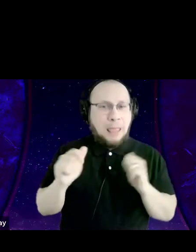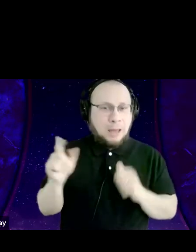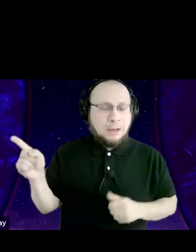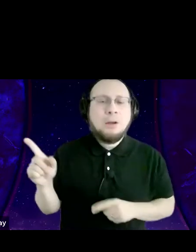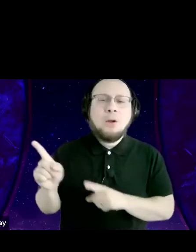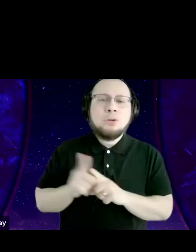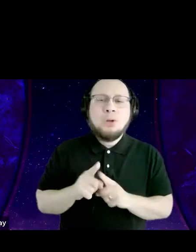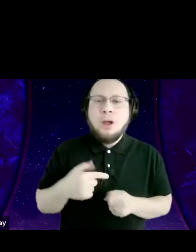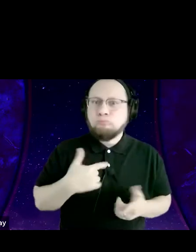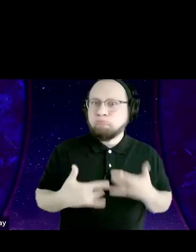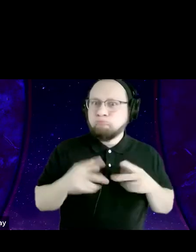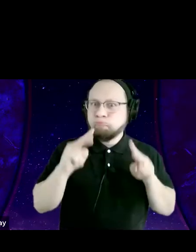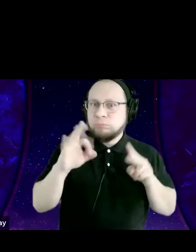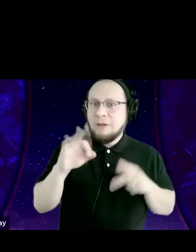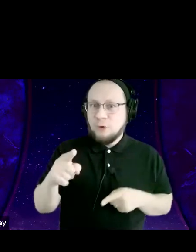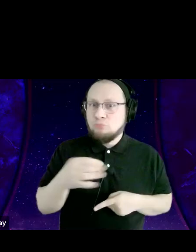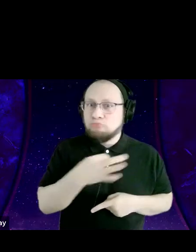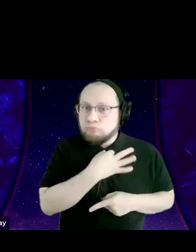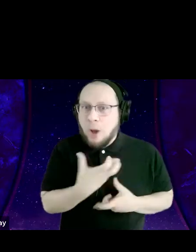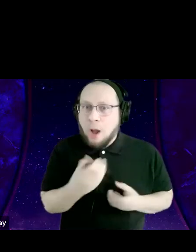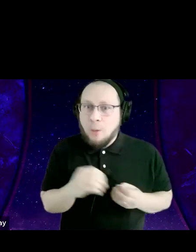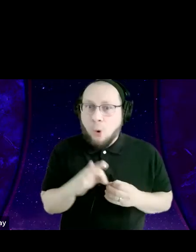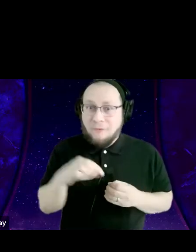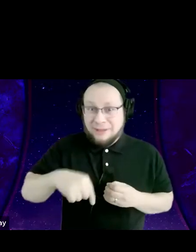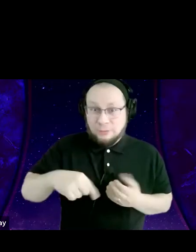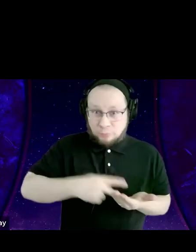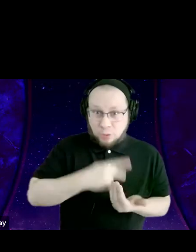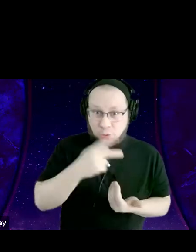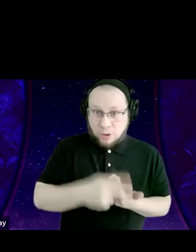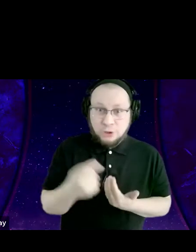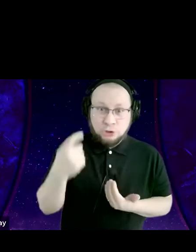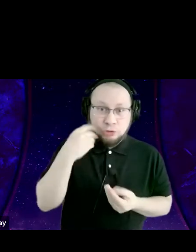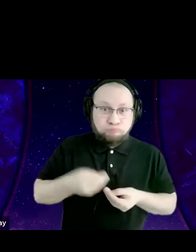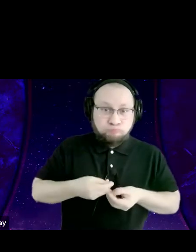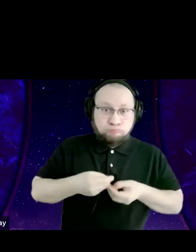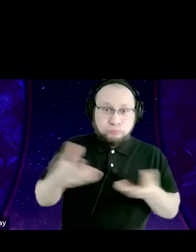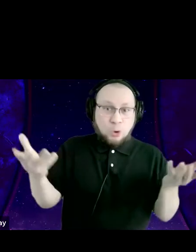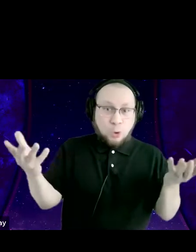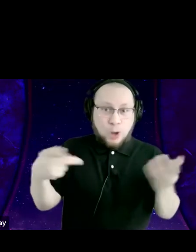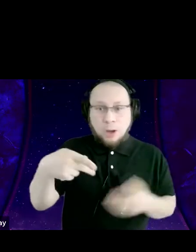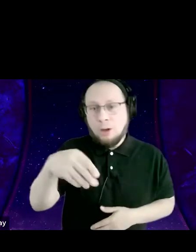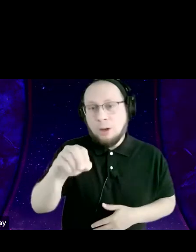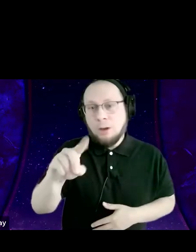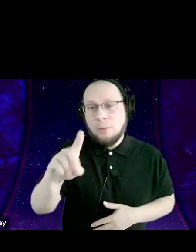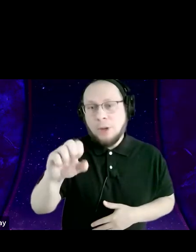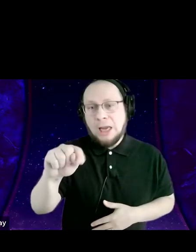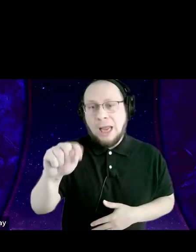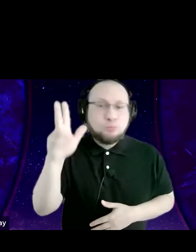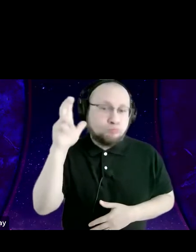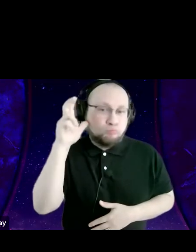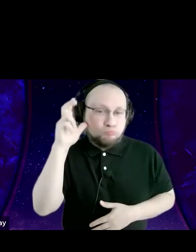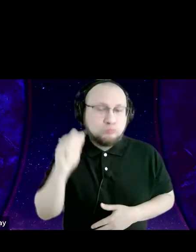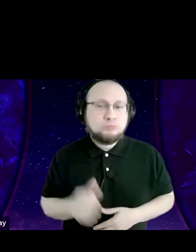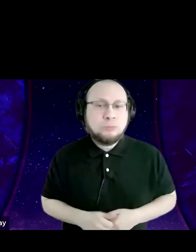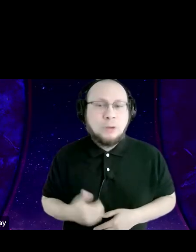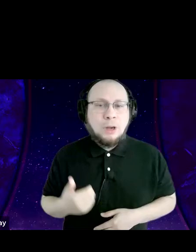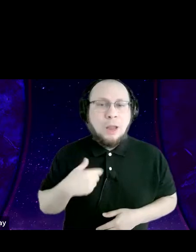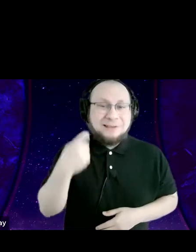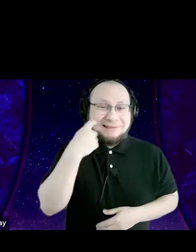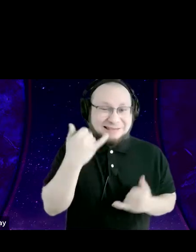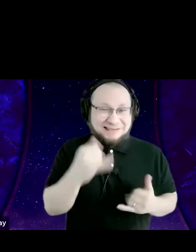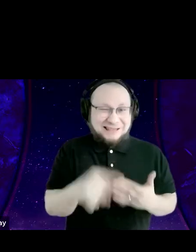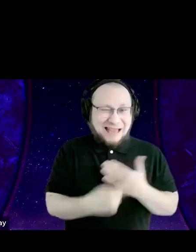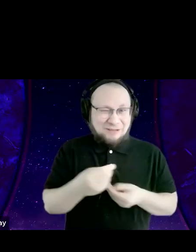if you can't get enough of this content, we also just released a podcast earlier this month. So we just dropped our sixth episode